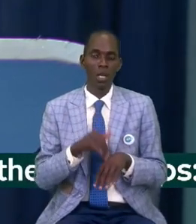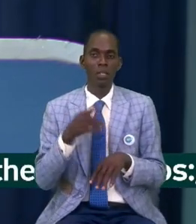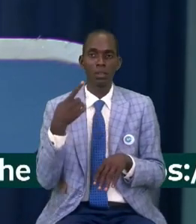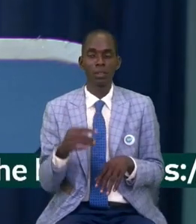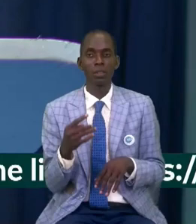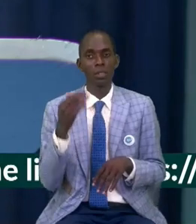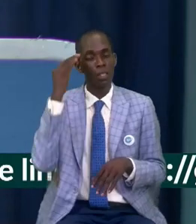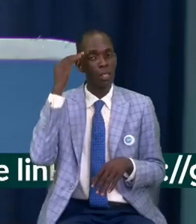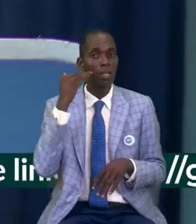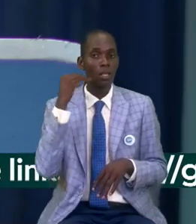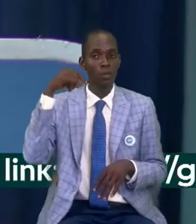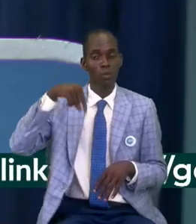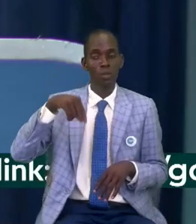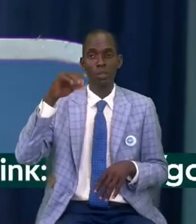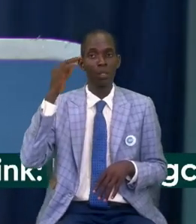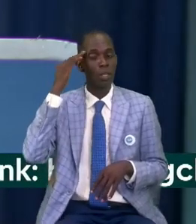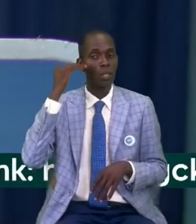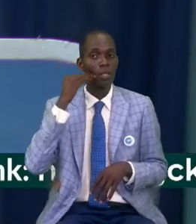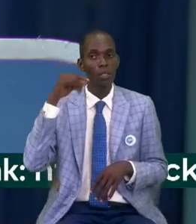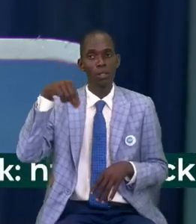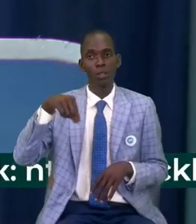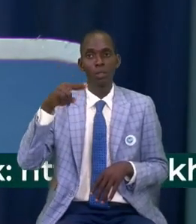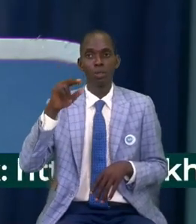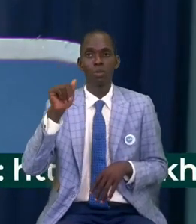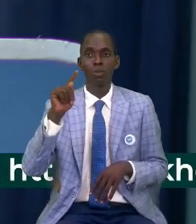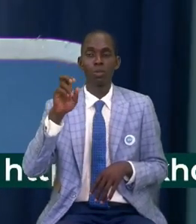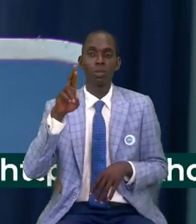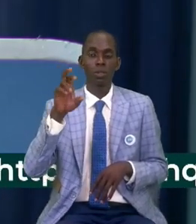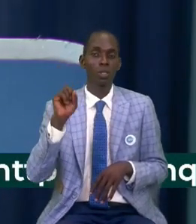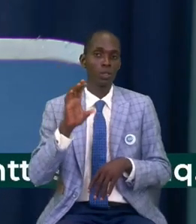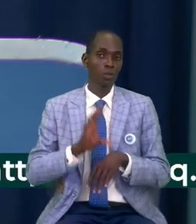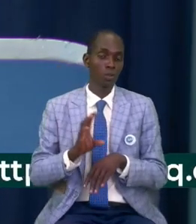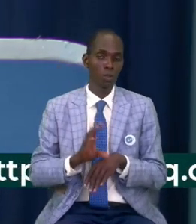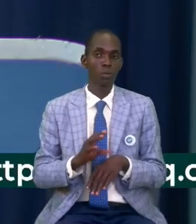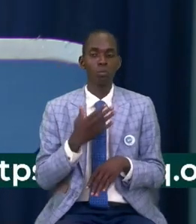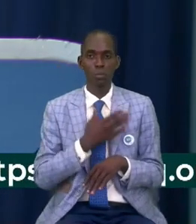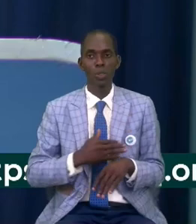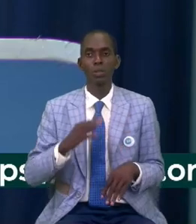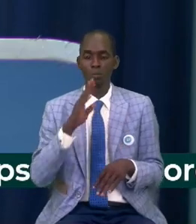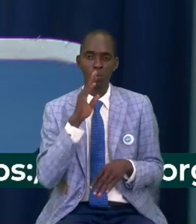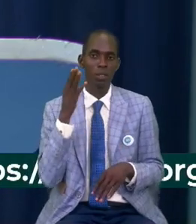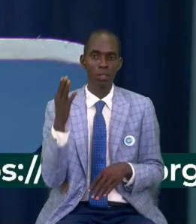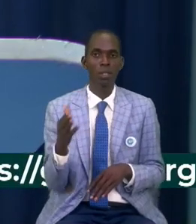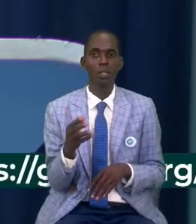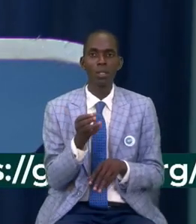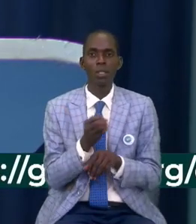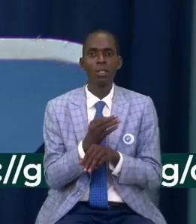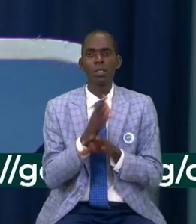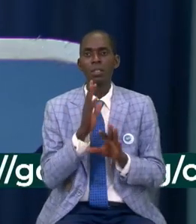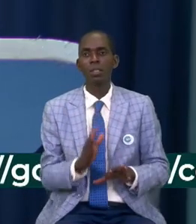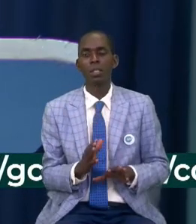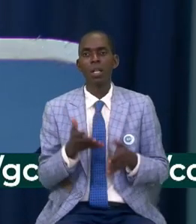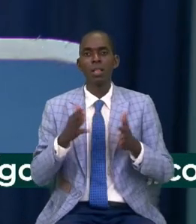make yourself available. Counselors, please, let's be fast. If you are true, can you indicate?